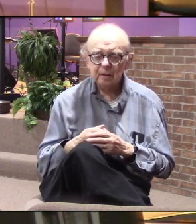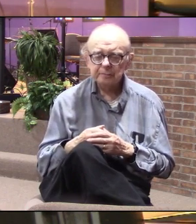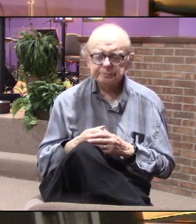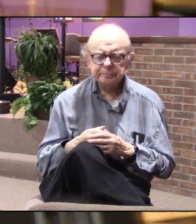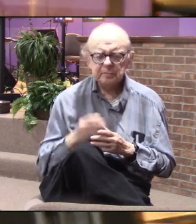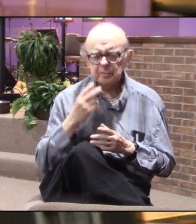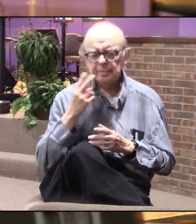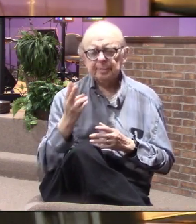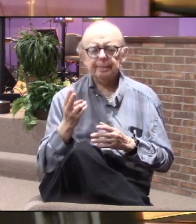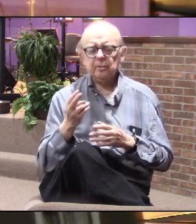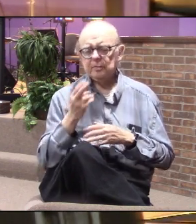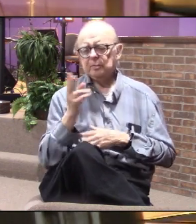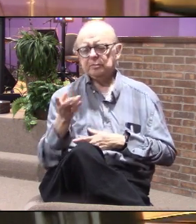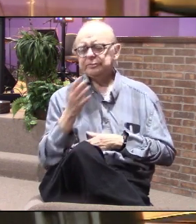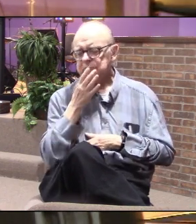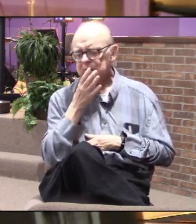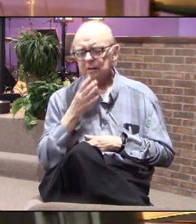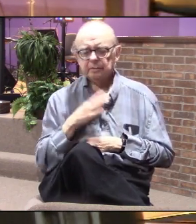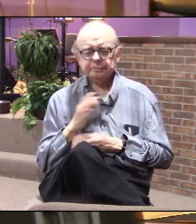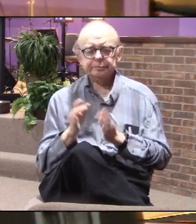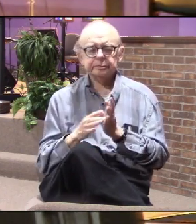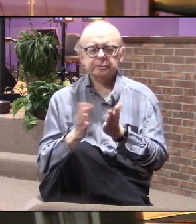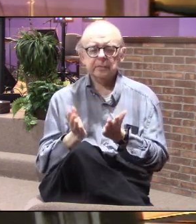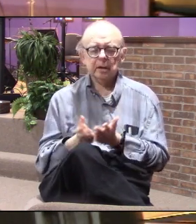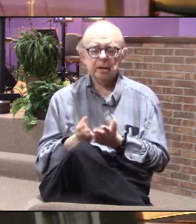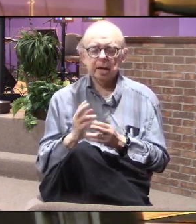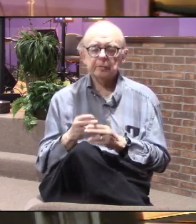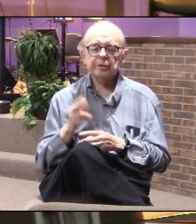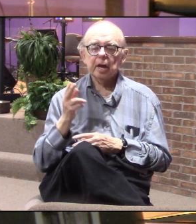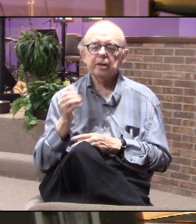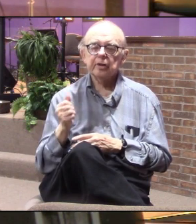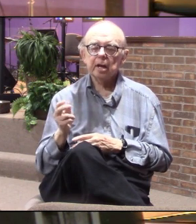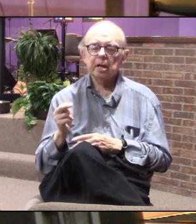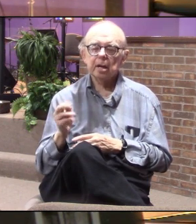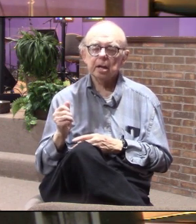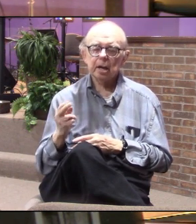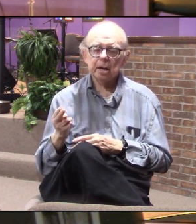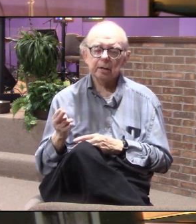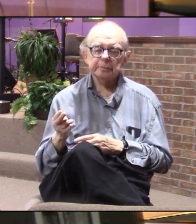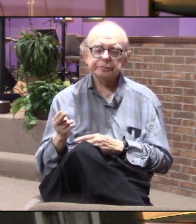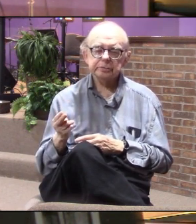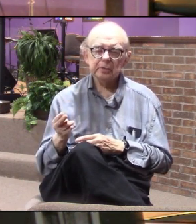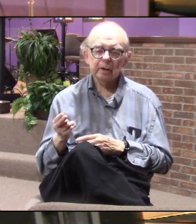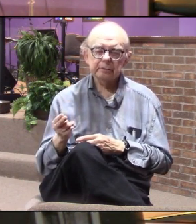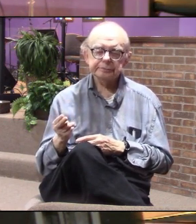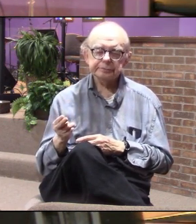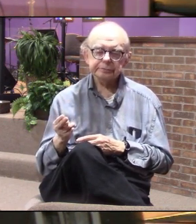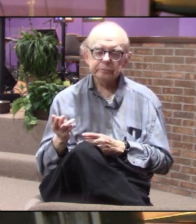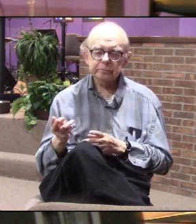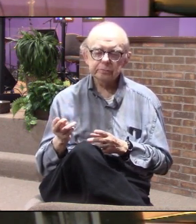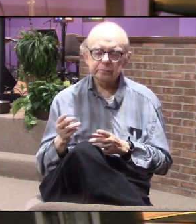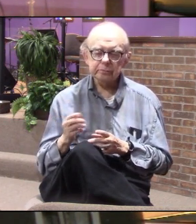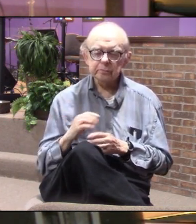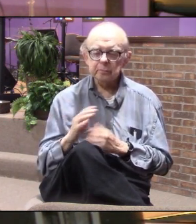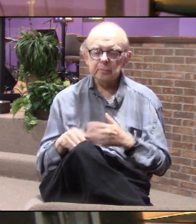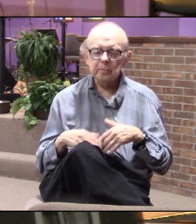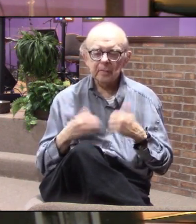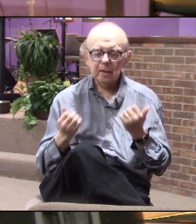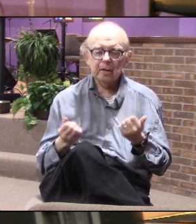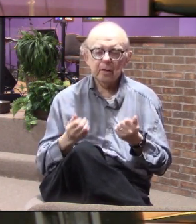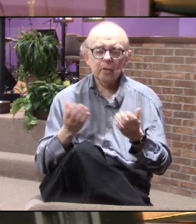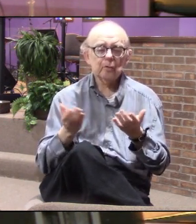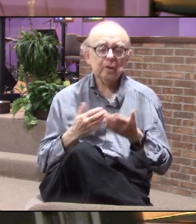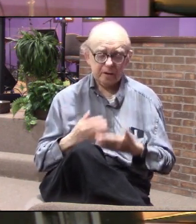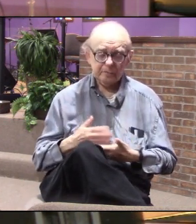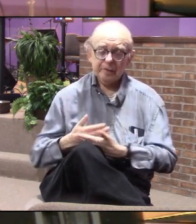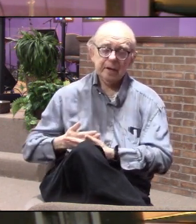You see, there was a lady in the Bible, her name was Hannah. And Hannah was all her life just wanted a